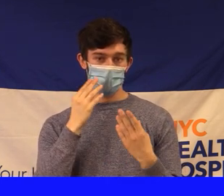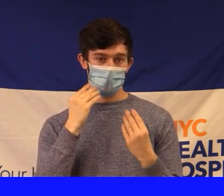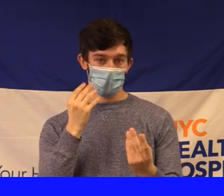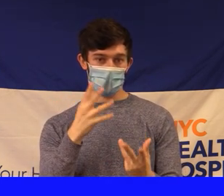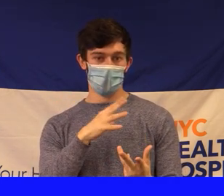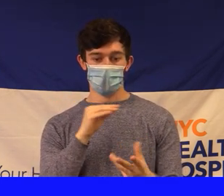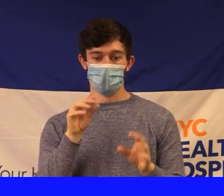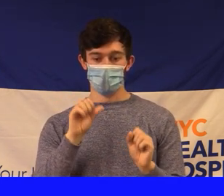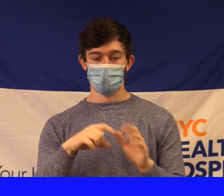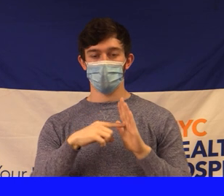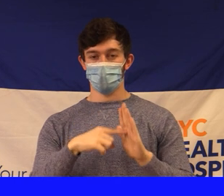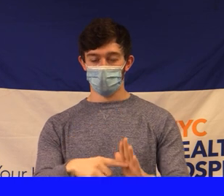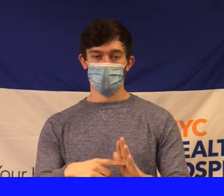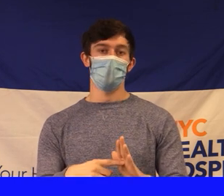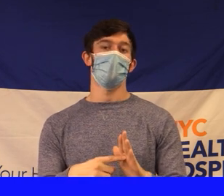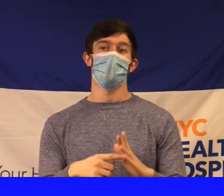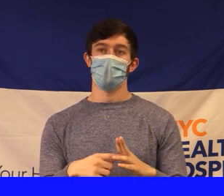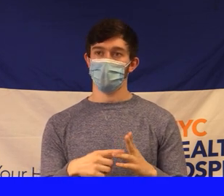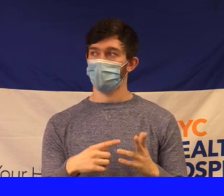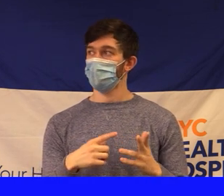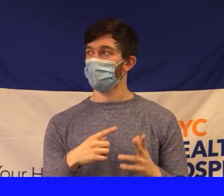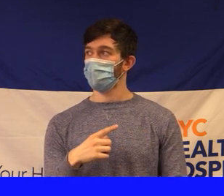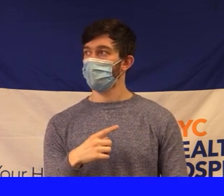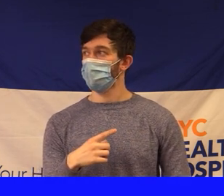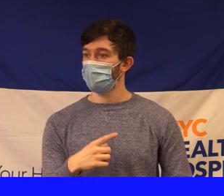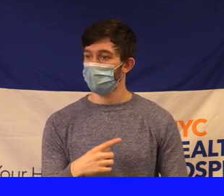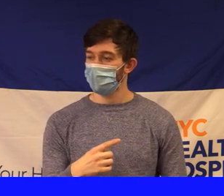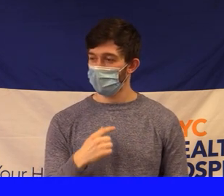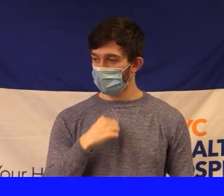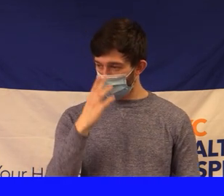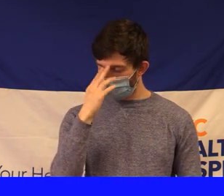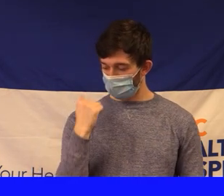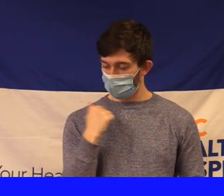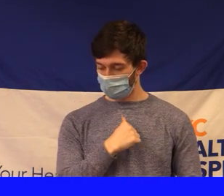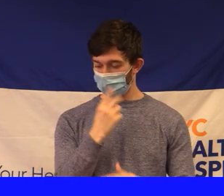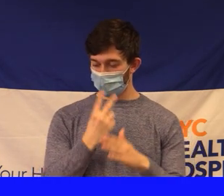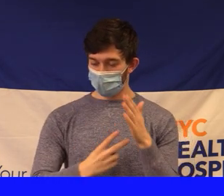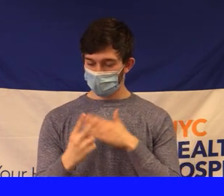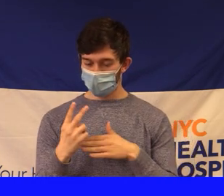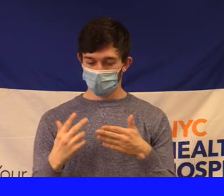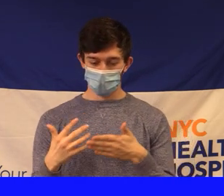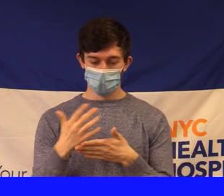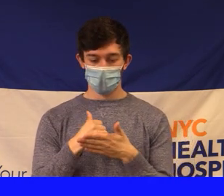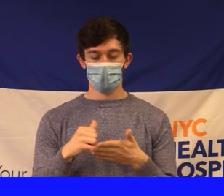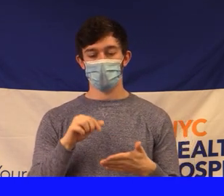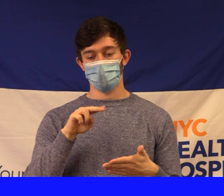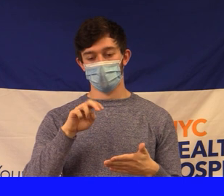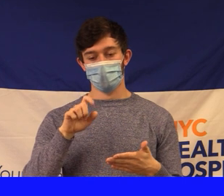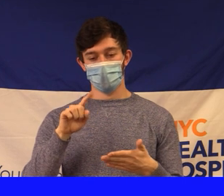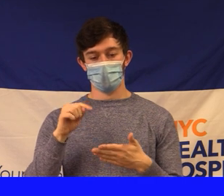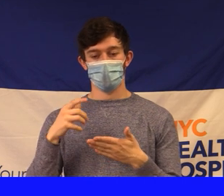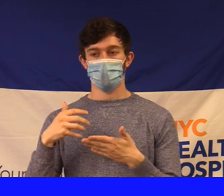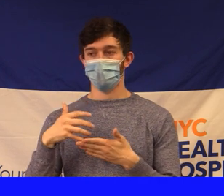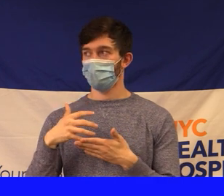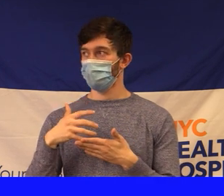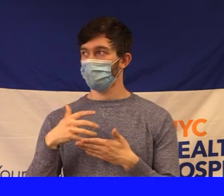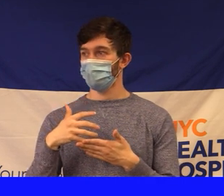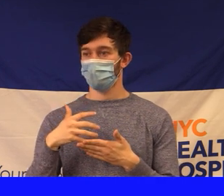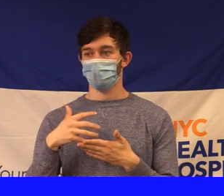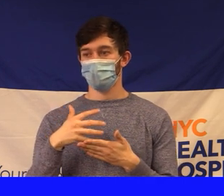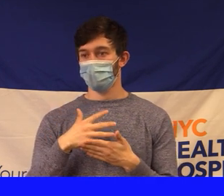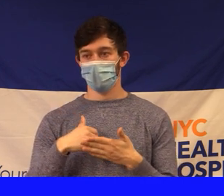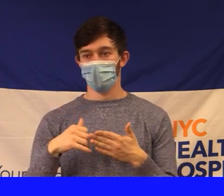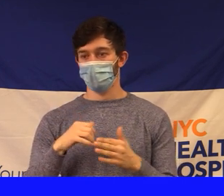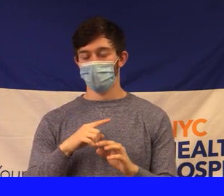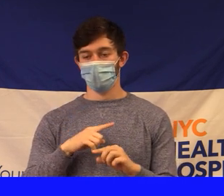to show. I know you've already projected a net revenue improvement, but similar to what we